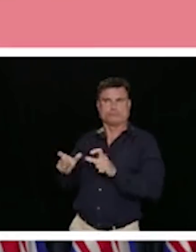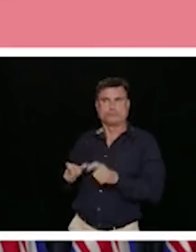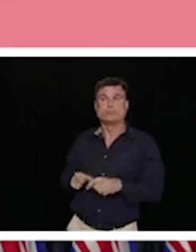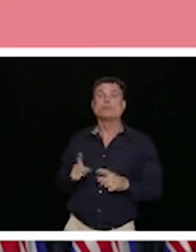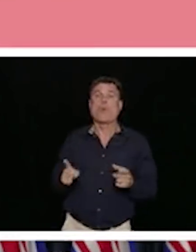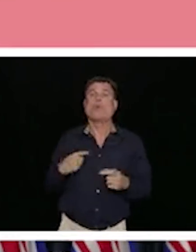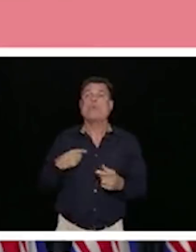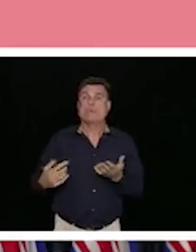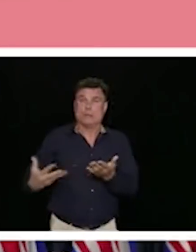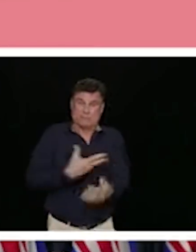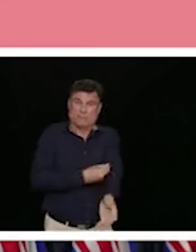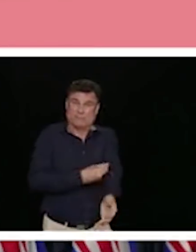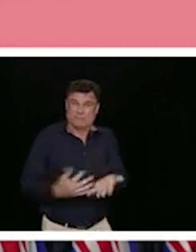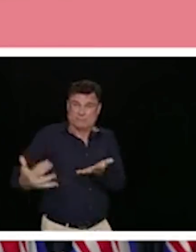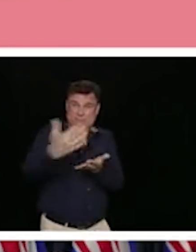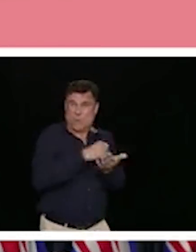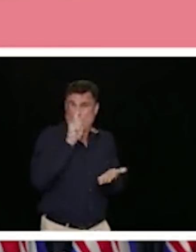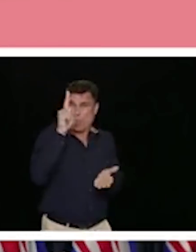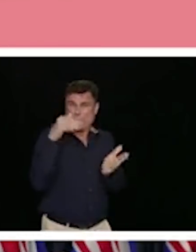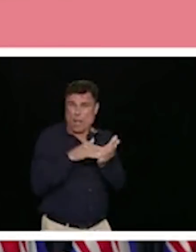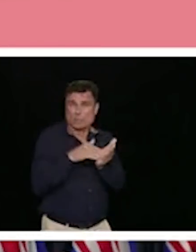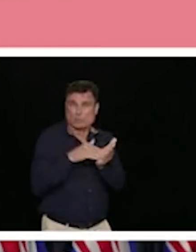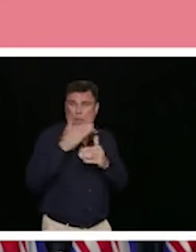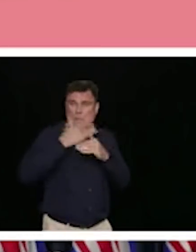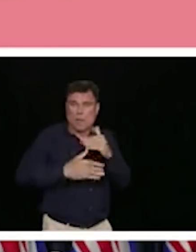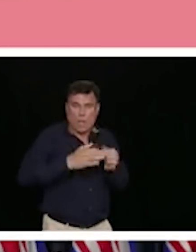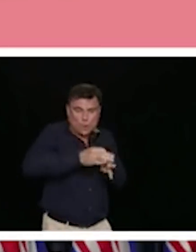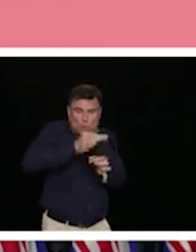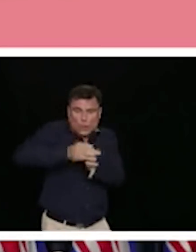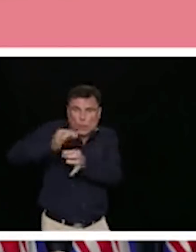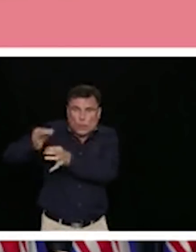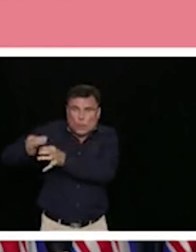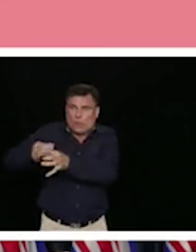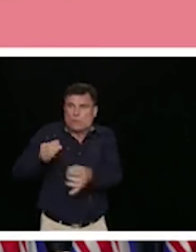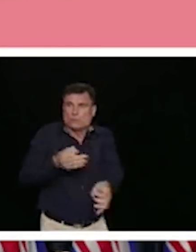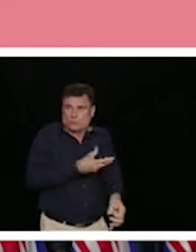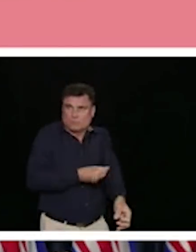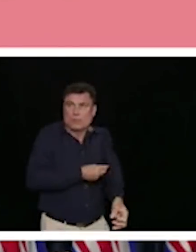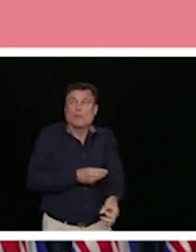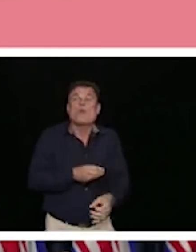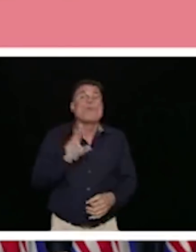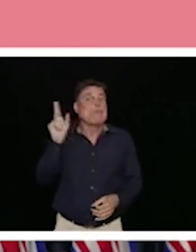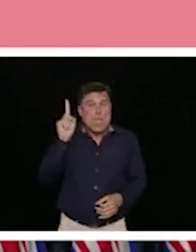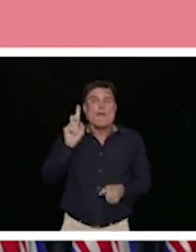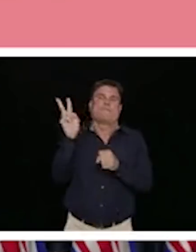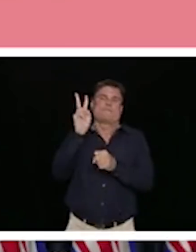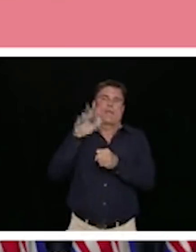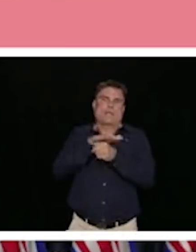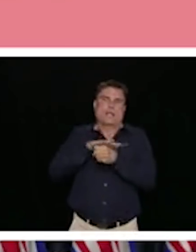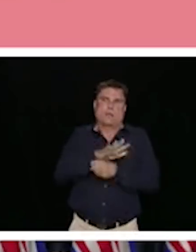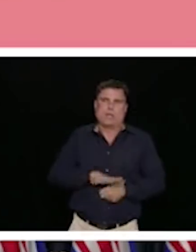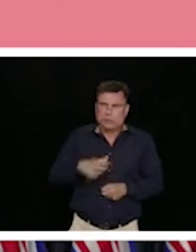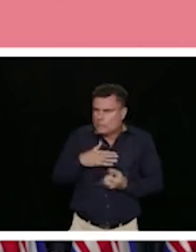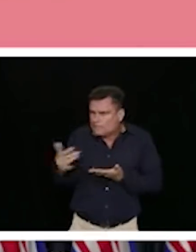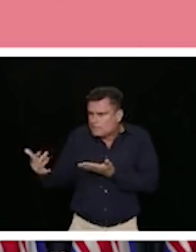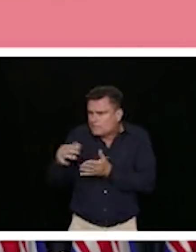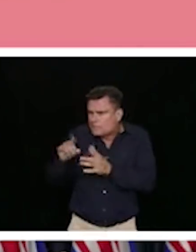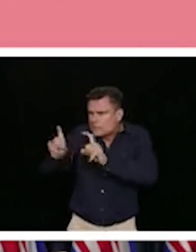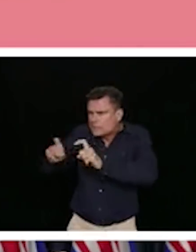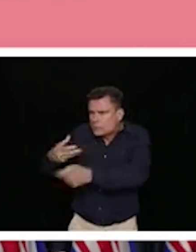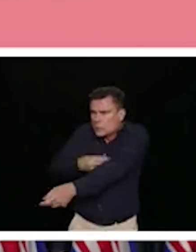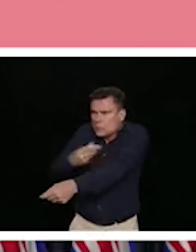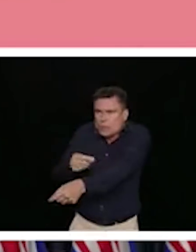on. Researchers at the BC Centre for Disease Control, particularly Dr. Danuta Skowronski, Dr. Mel Krajden, who leads